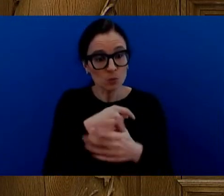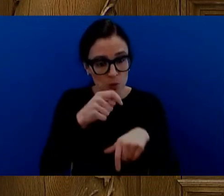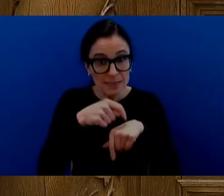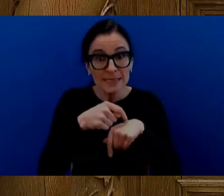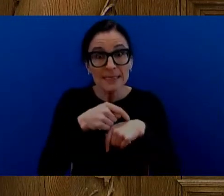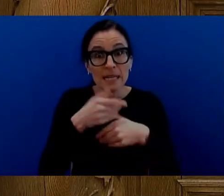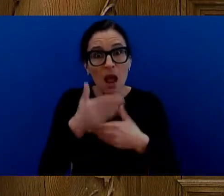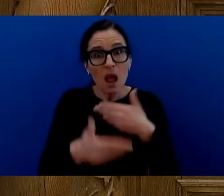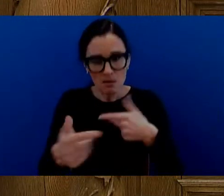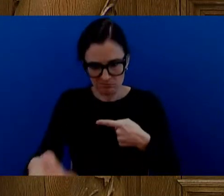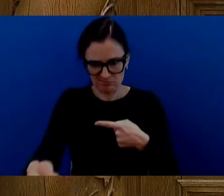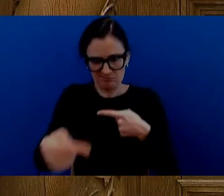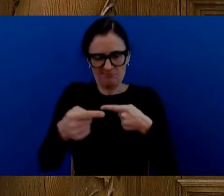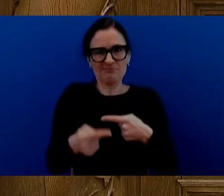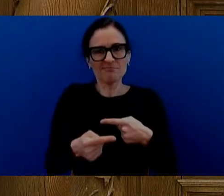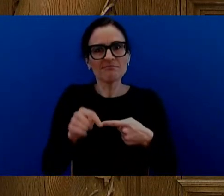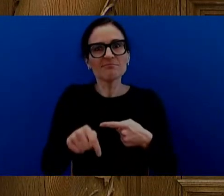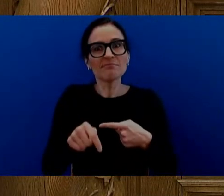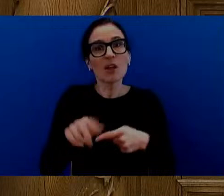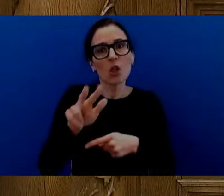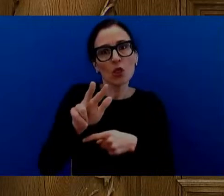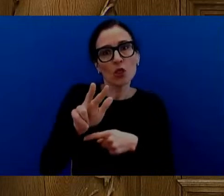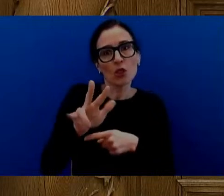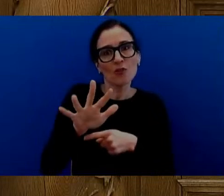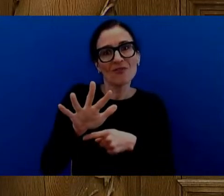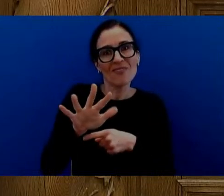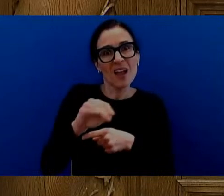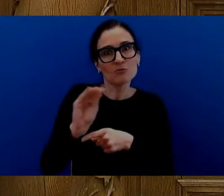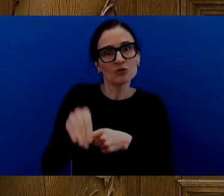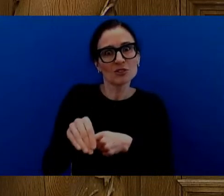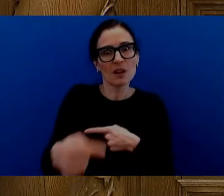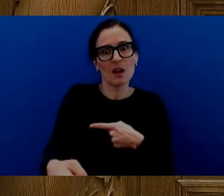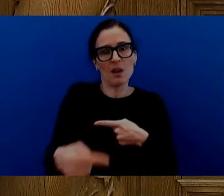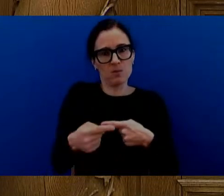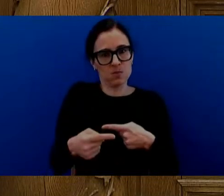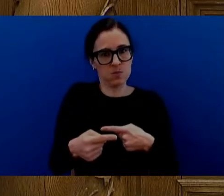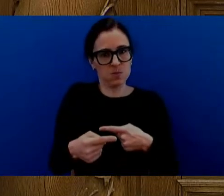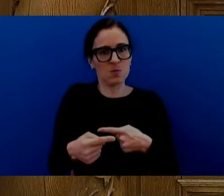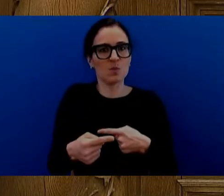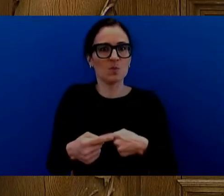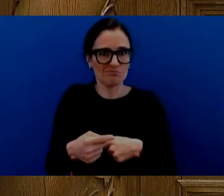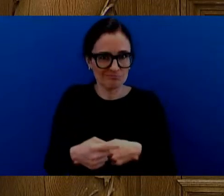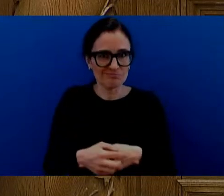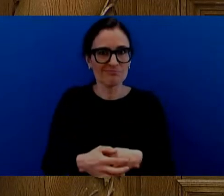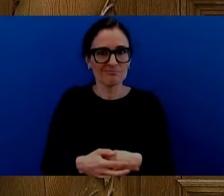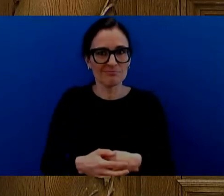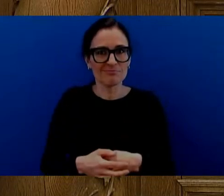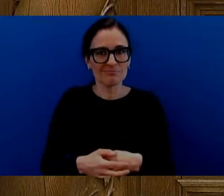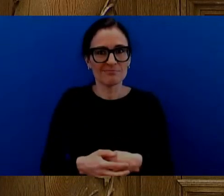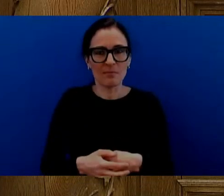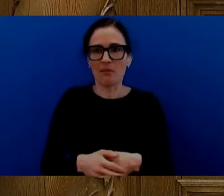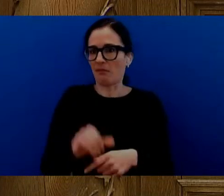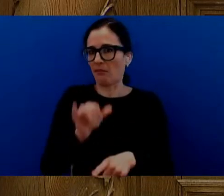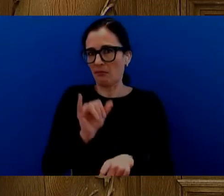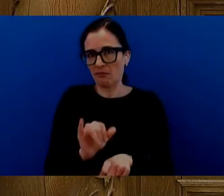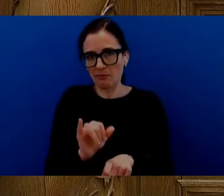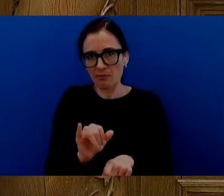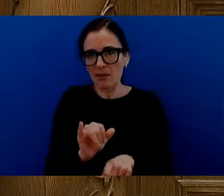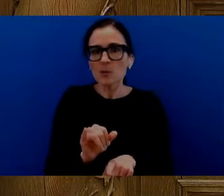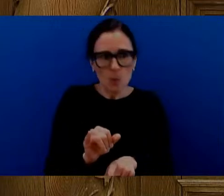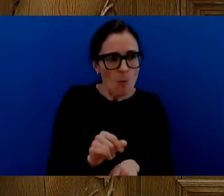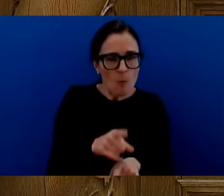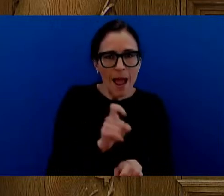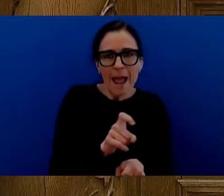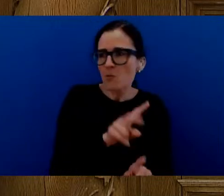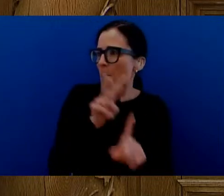Now we are accelerating that work while applying those lessons to other sectors, such as construction, forestry, and agriculture, all